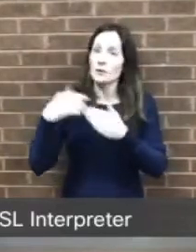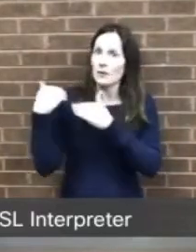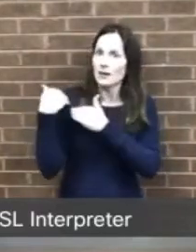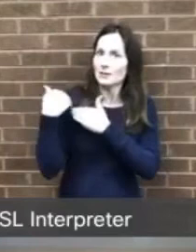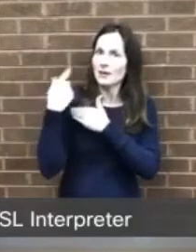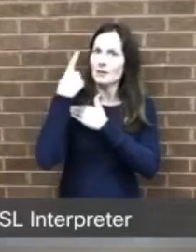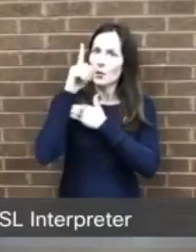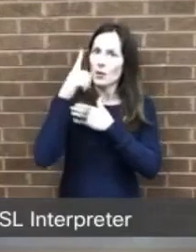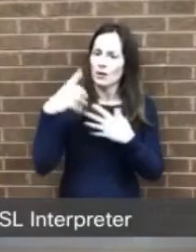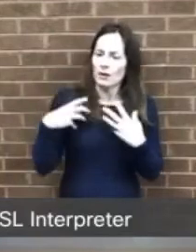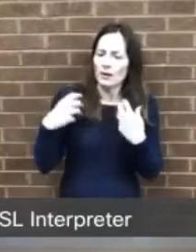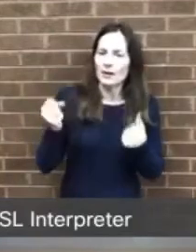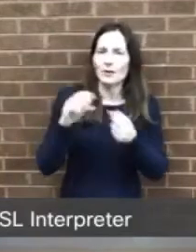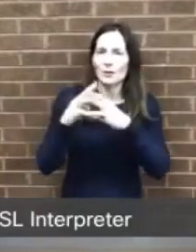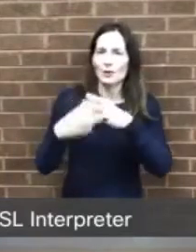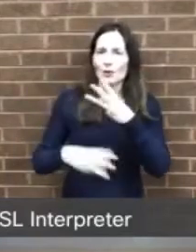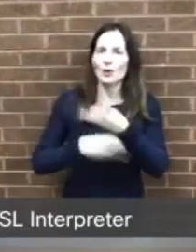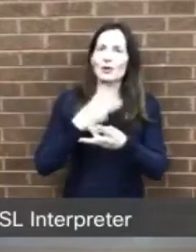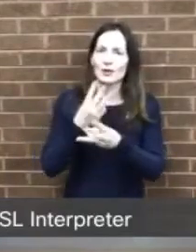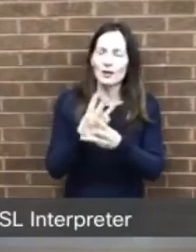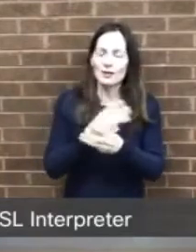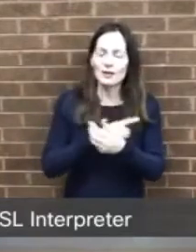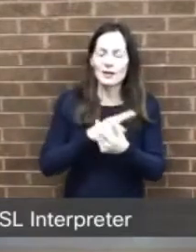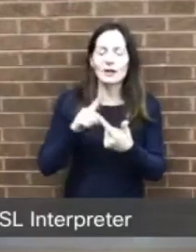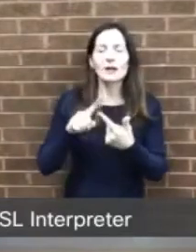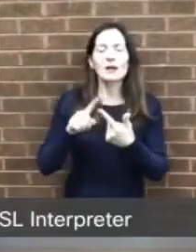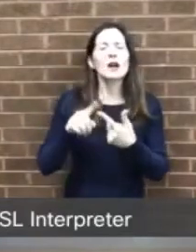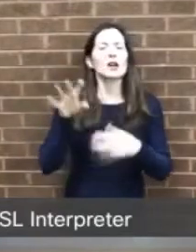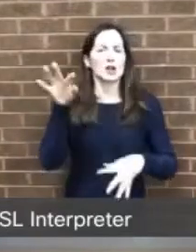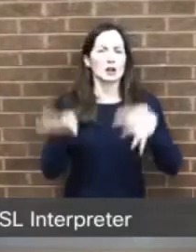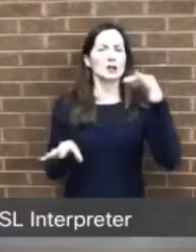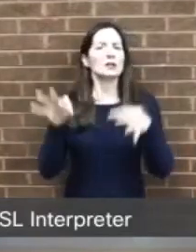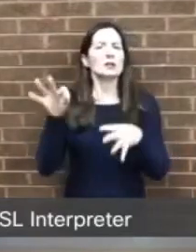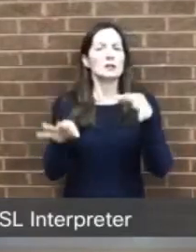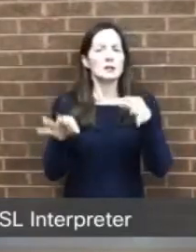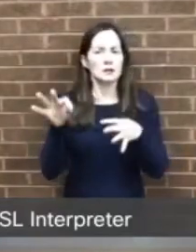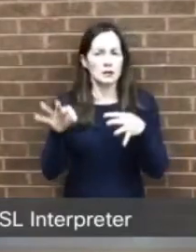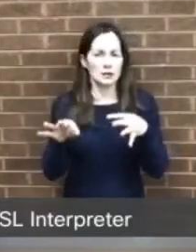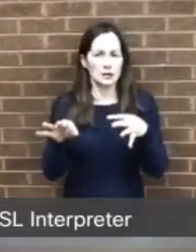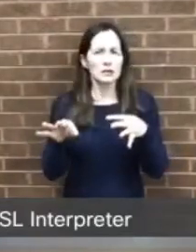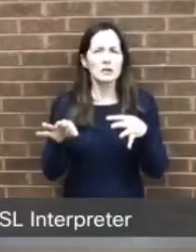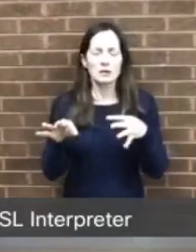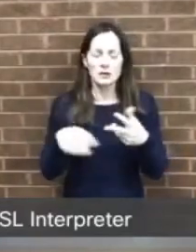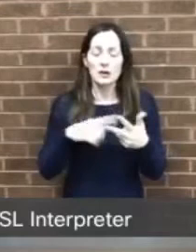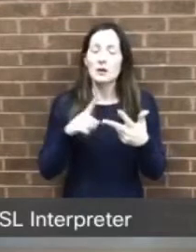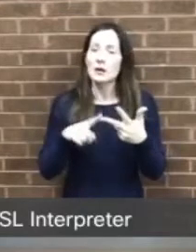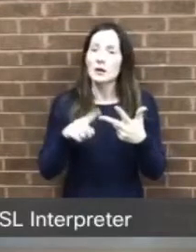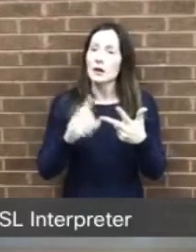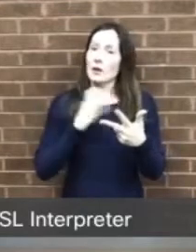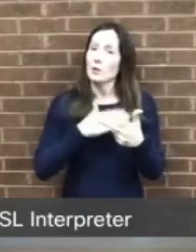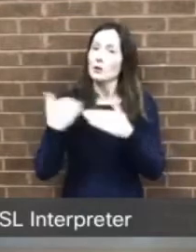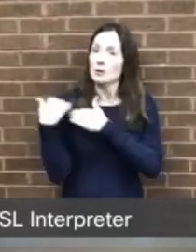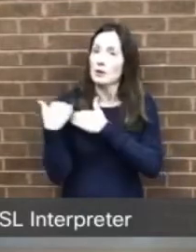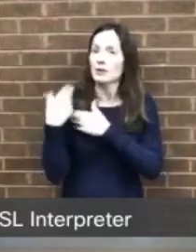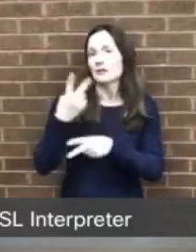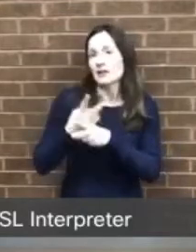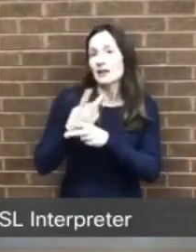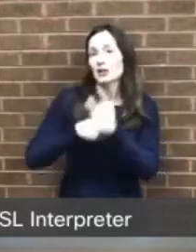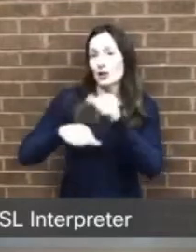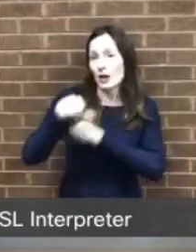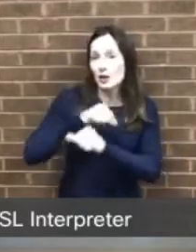we call it Tikkun Olam, to seek justice, our obligation to take care of each other and to teach our children